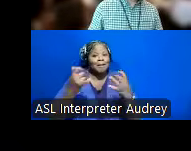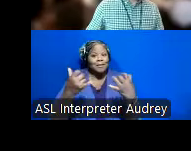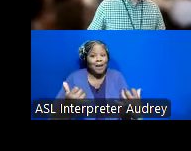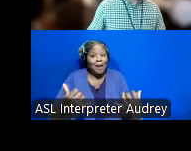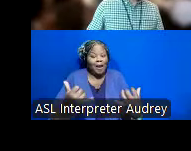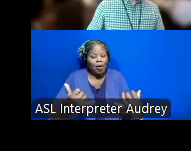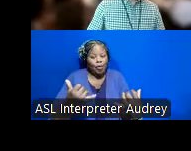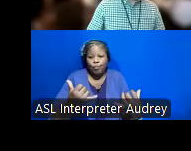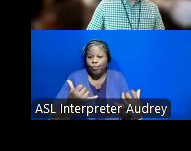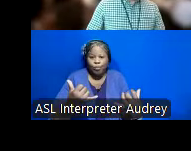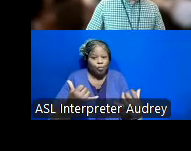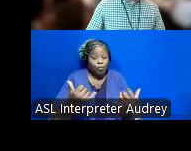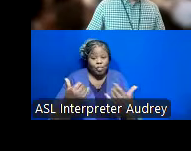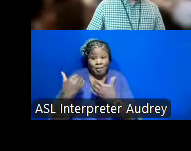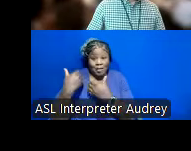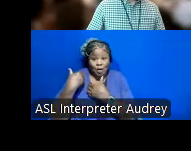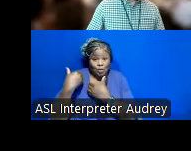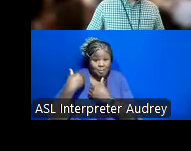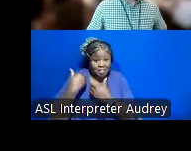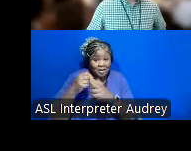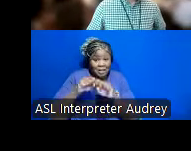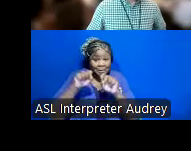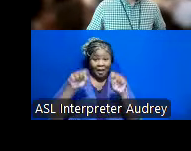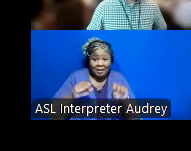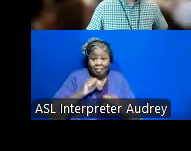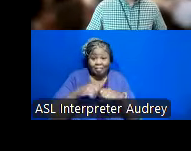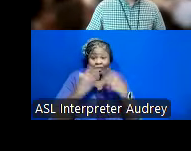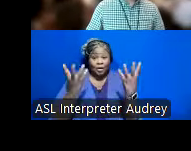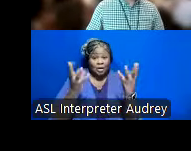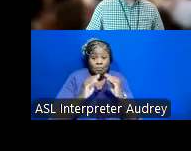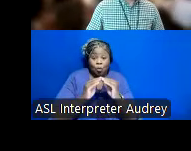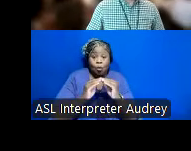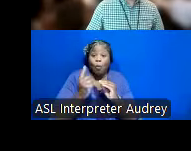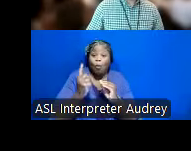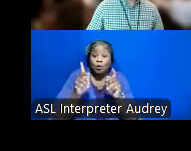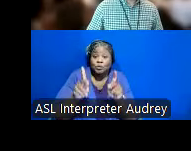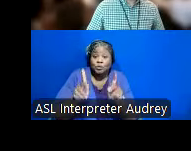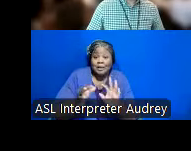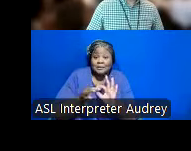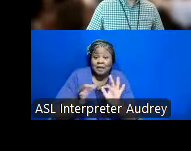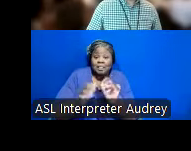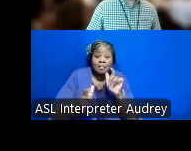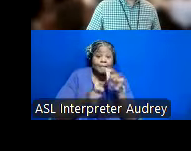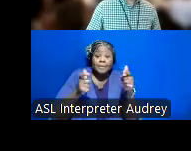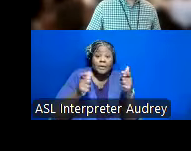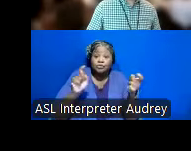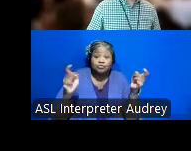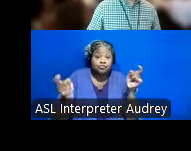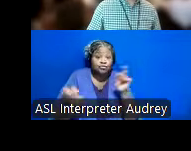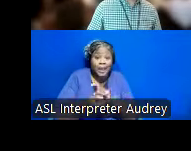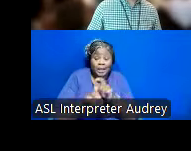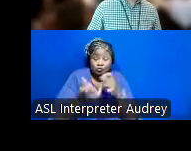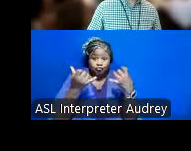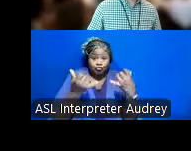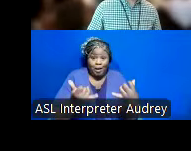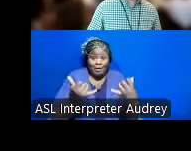that these accountability mechanisms were simply not there for them. One respondent said, the biggest change is that right now